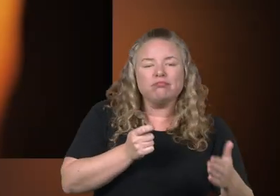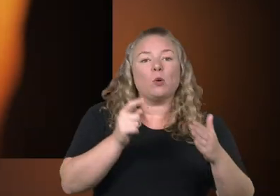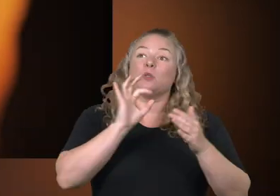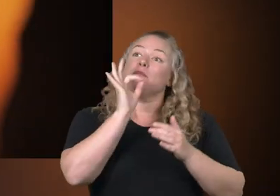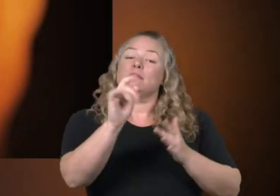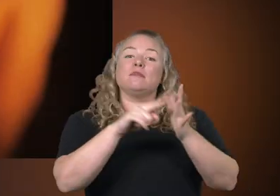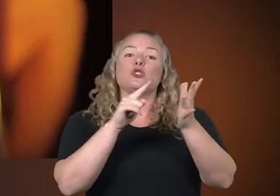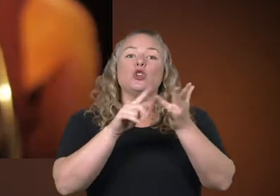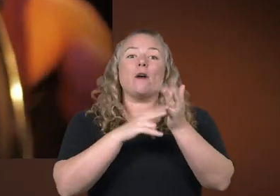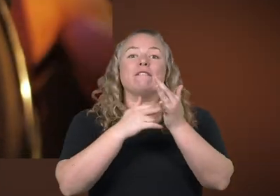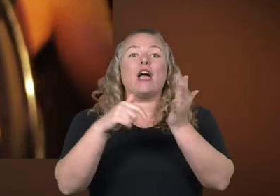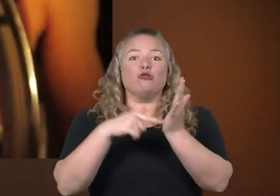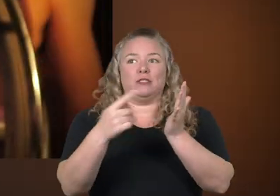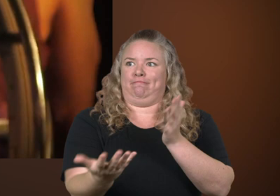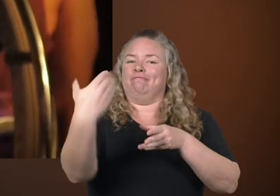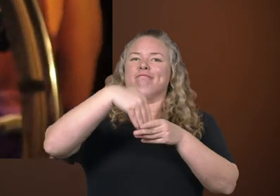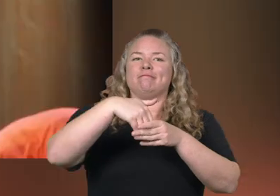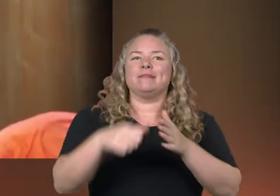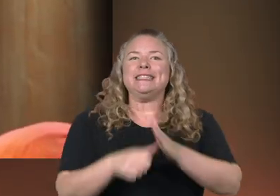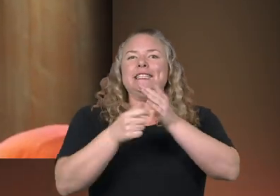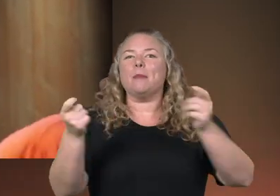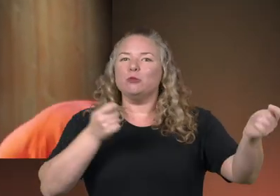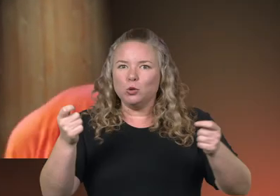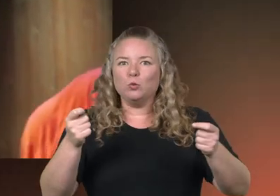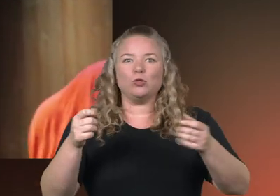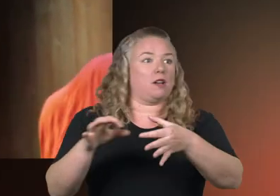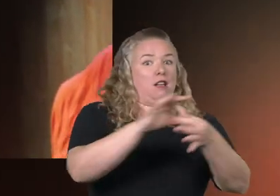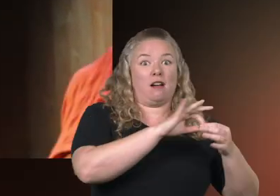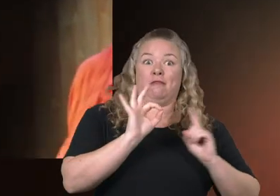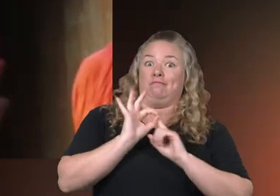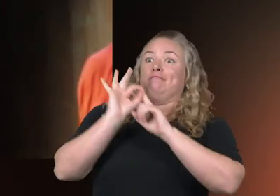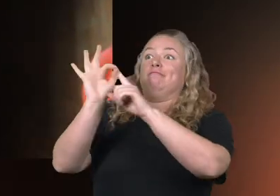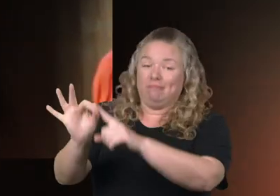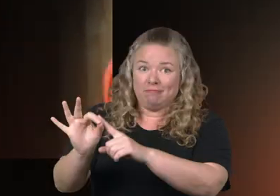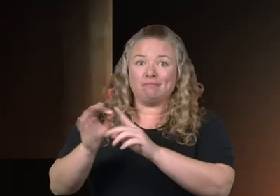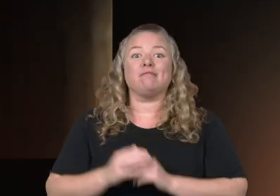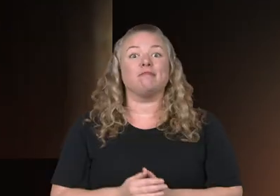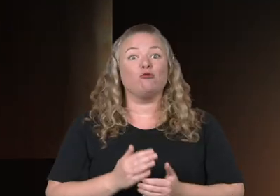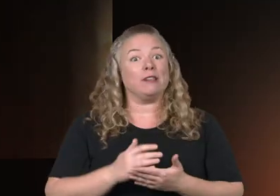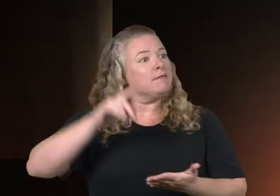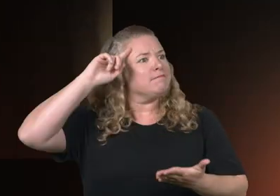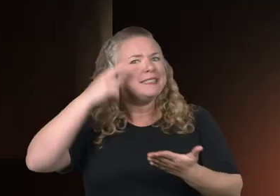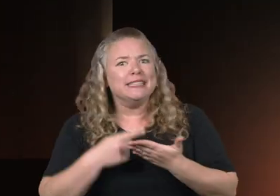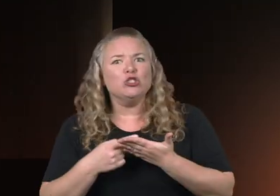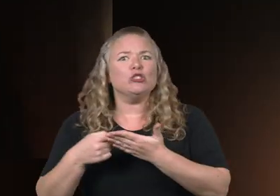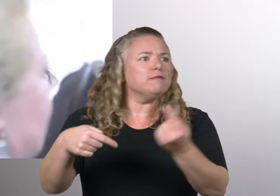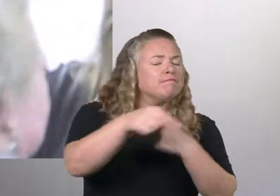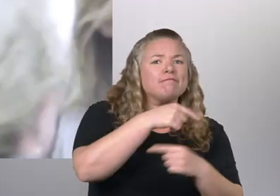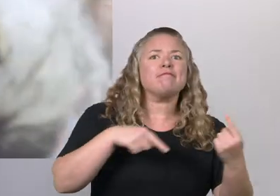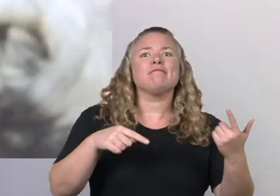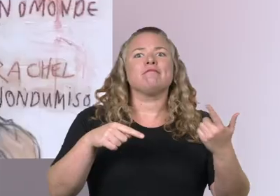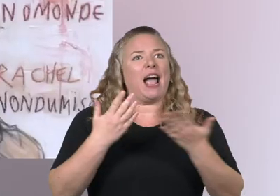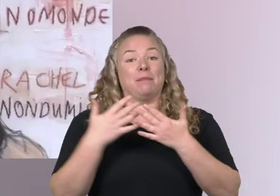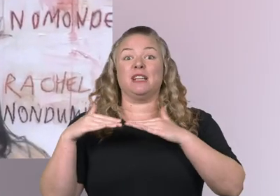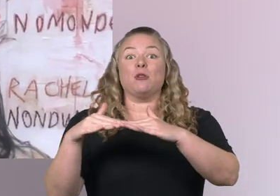we invited Joe Verrant in as our senior to act as senior producer. And it was very democratic how we did everything, all